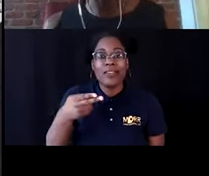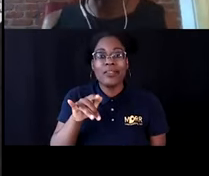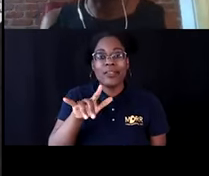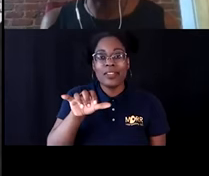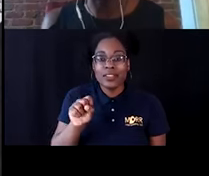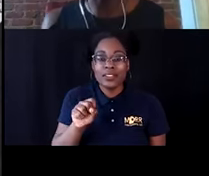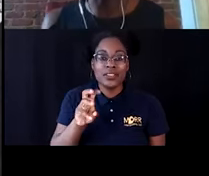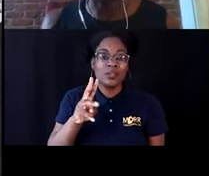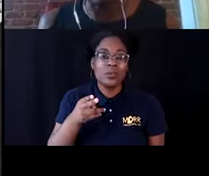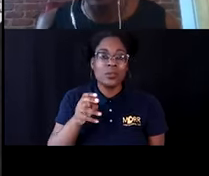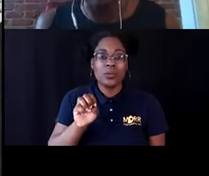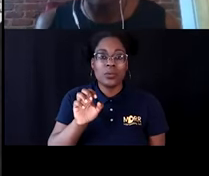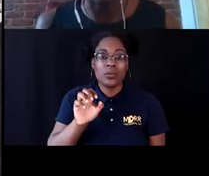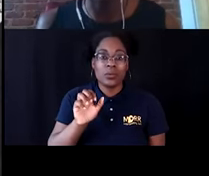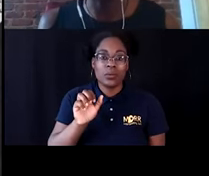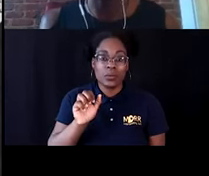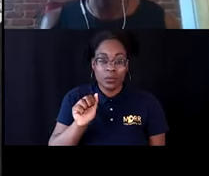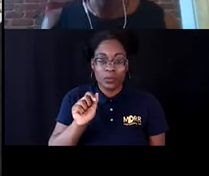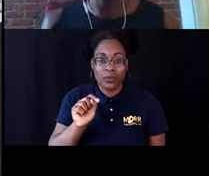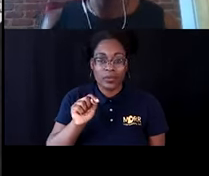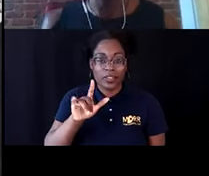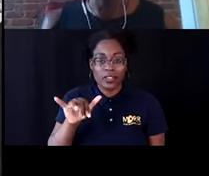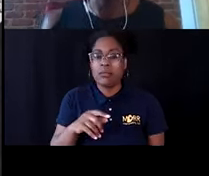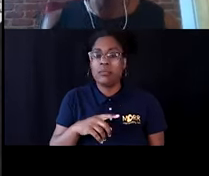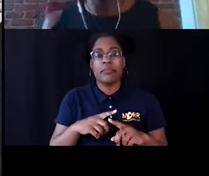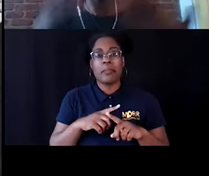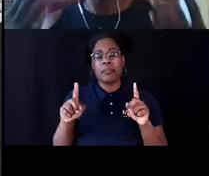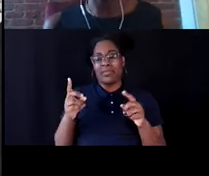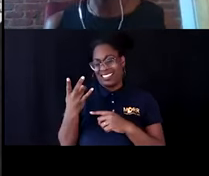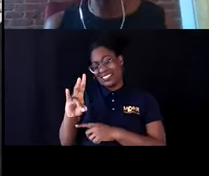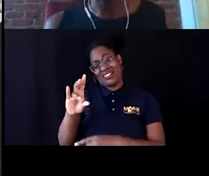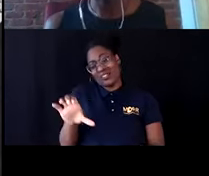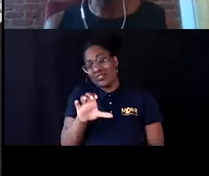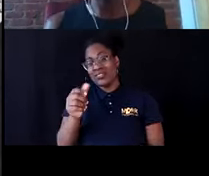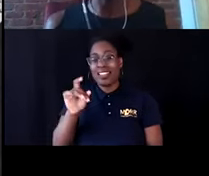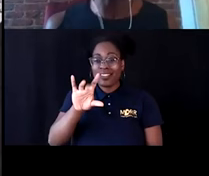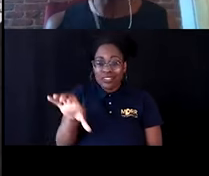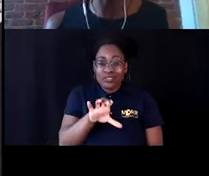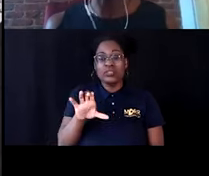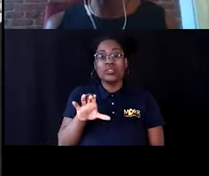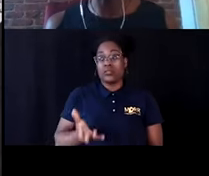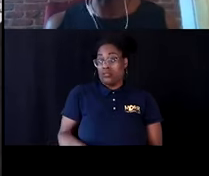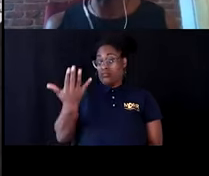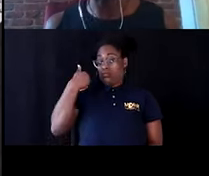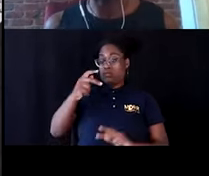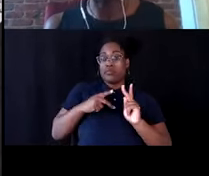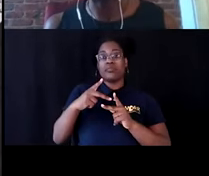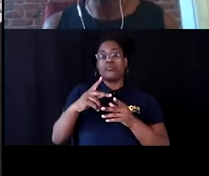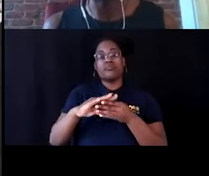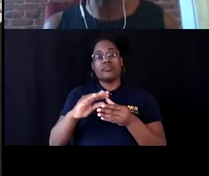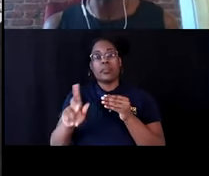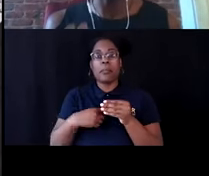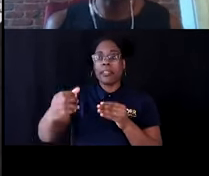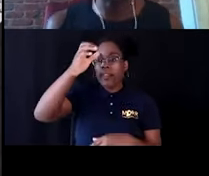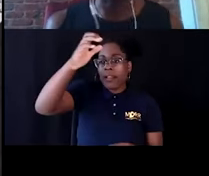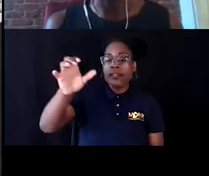in the 1700s and early 1800s to talk about the concept of the idea that one isn't just black,